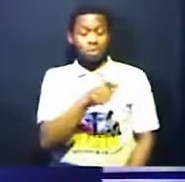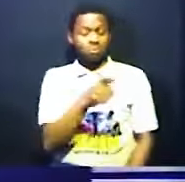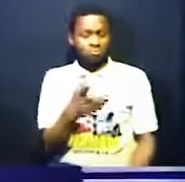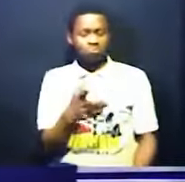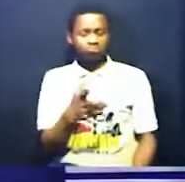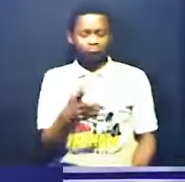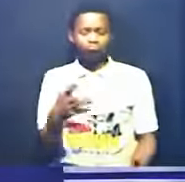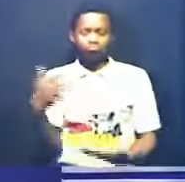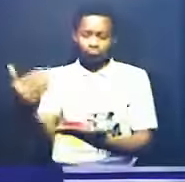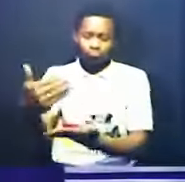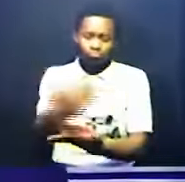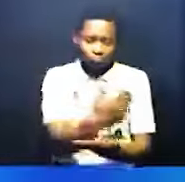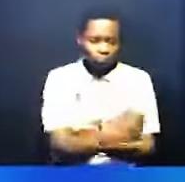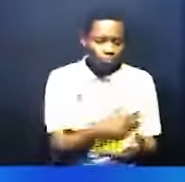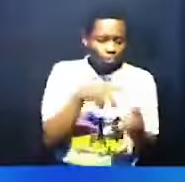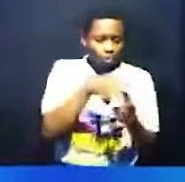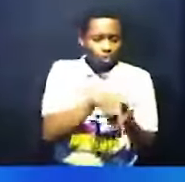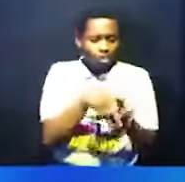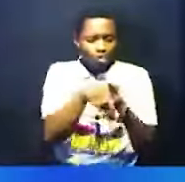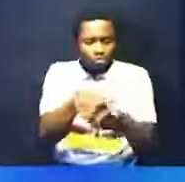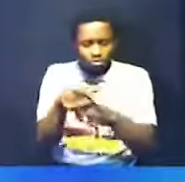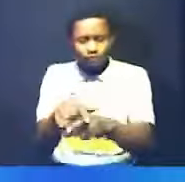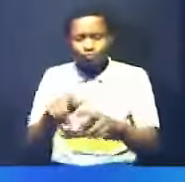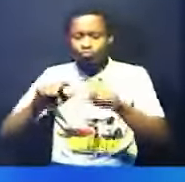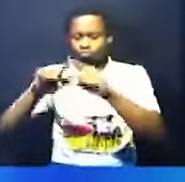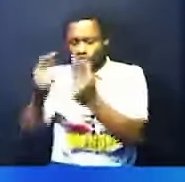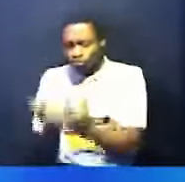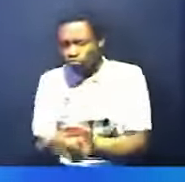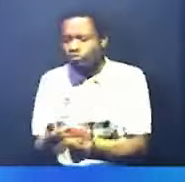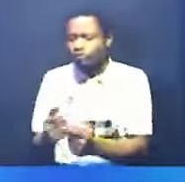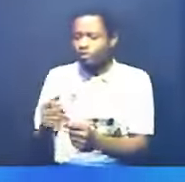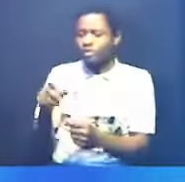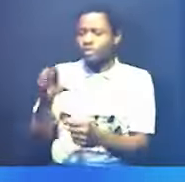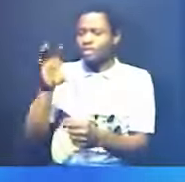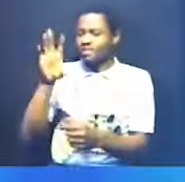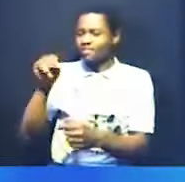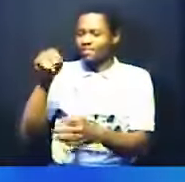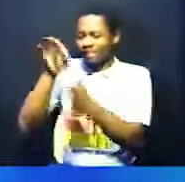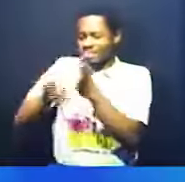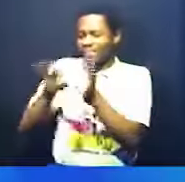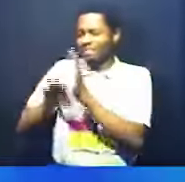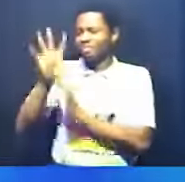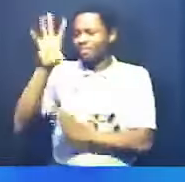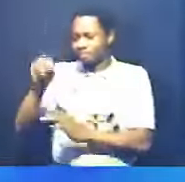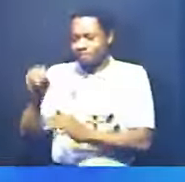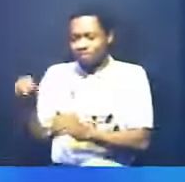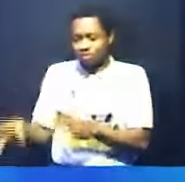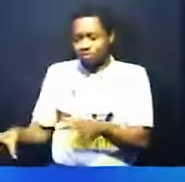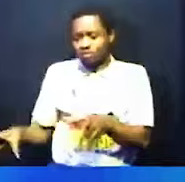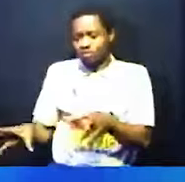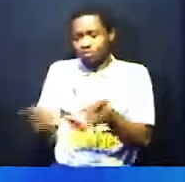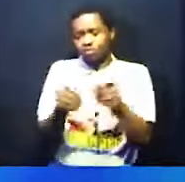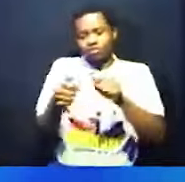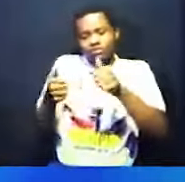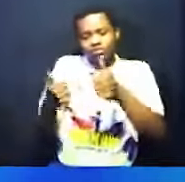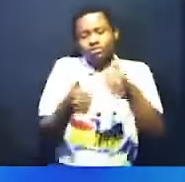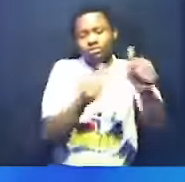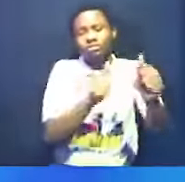and charioteers to go after him, 50 of them, shouting, this is our